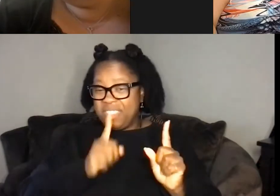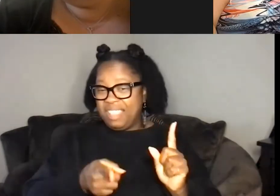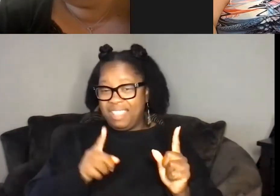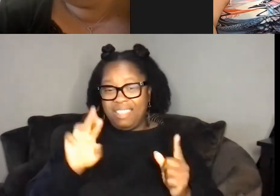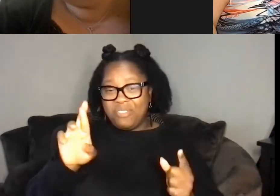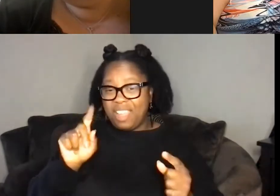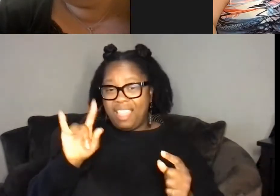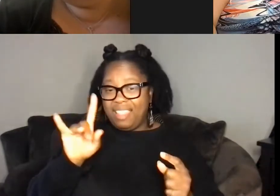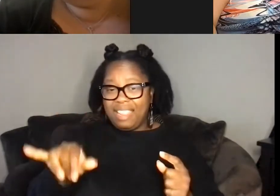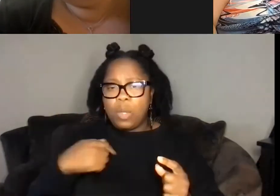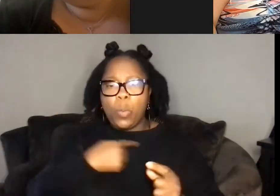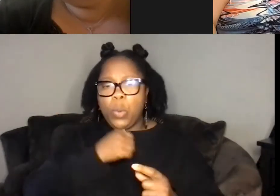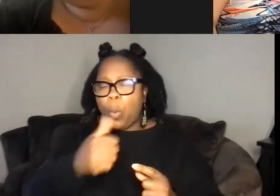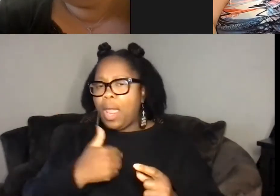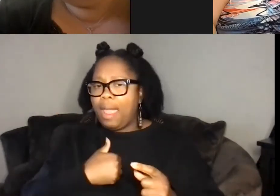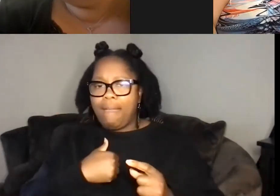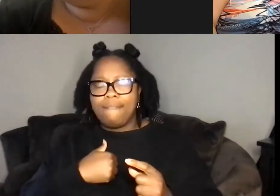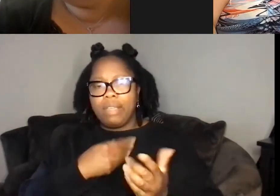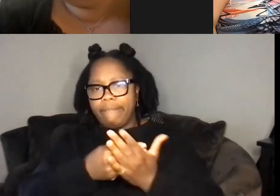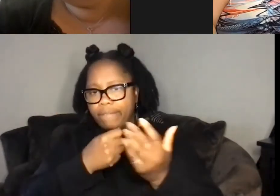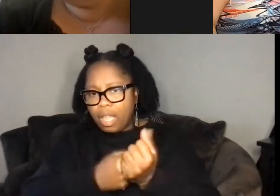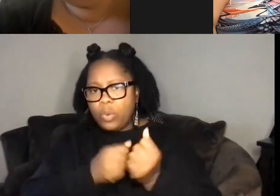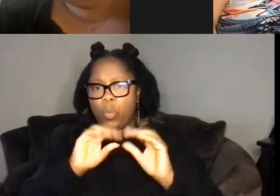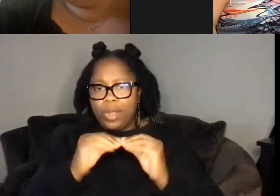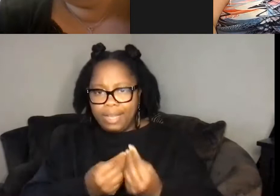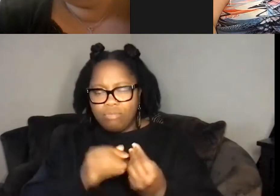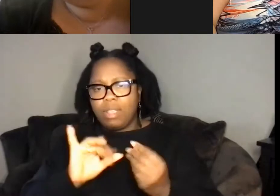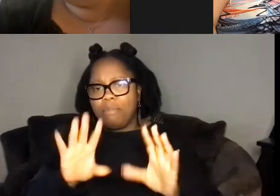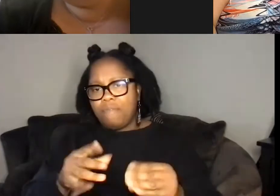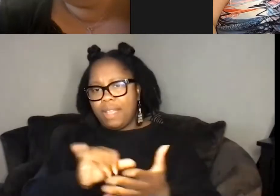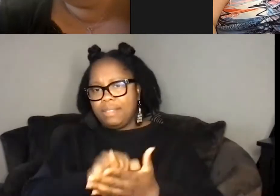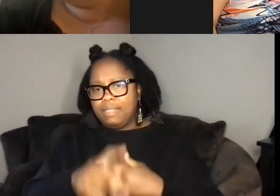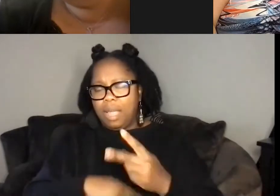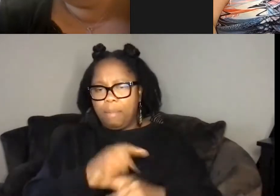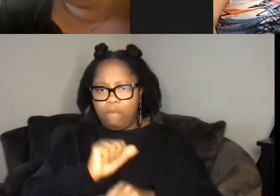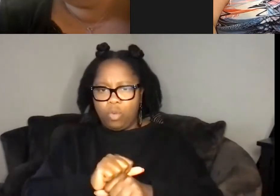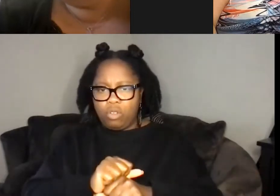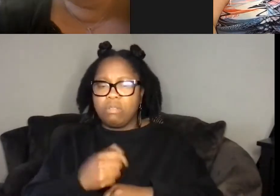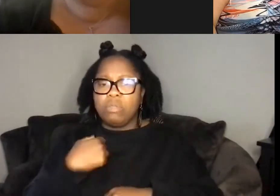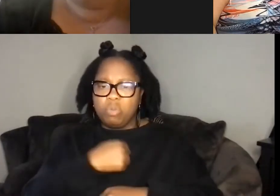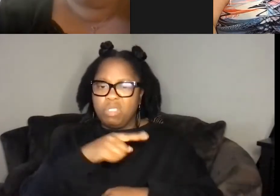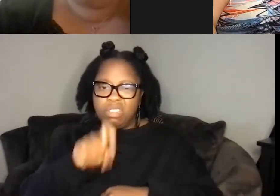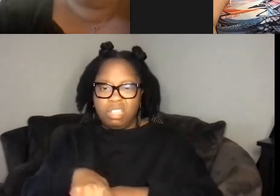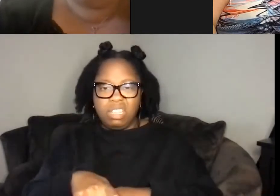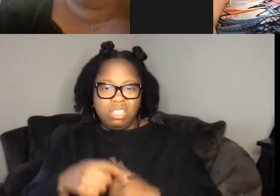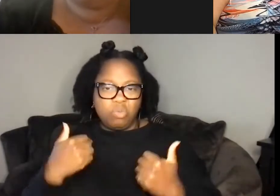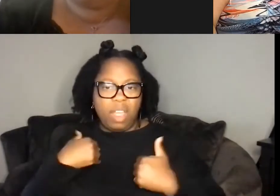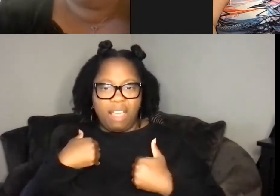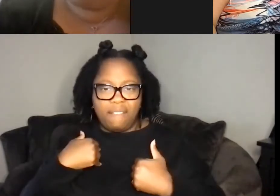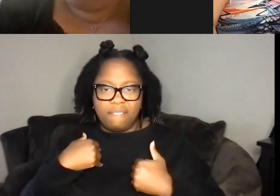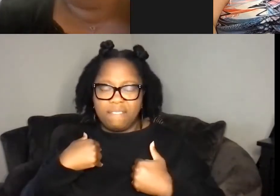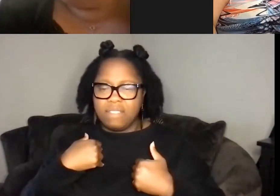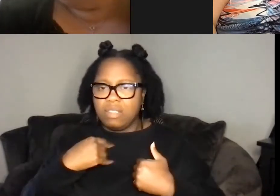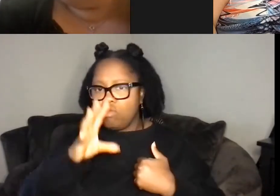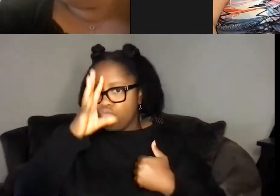actual organization that does this kind of work. And that is what I think we need to do to create